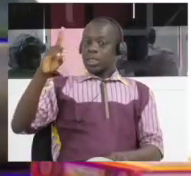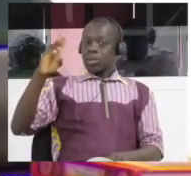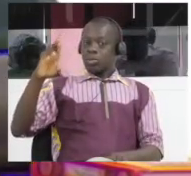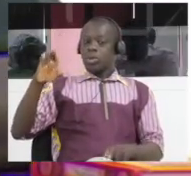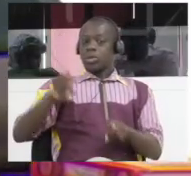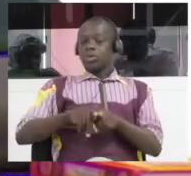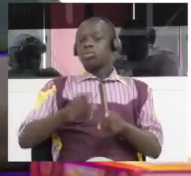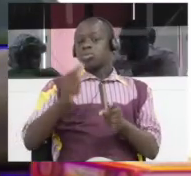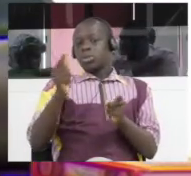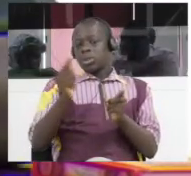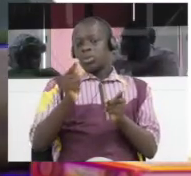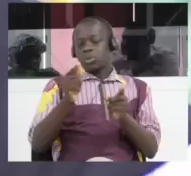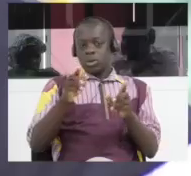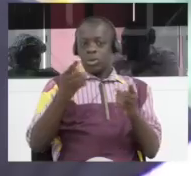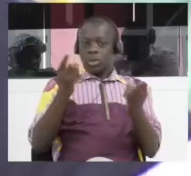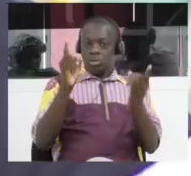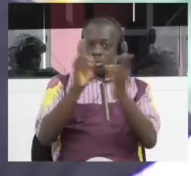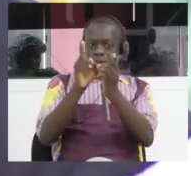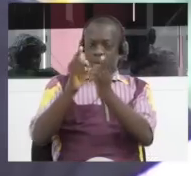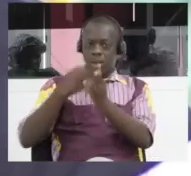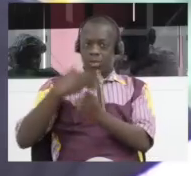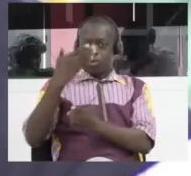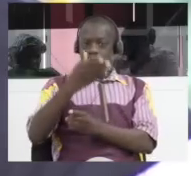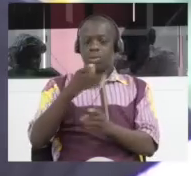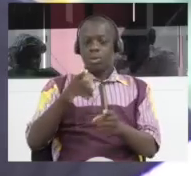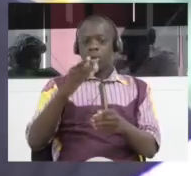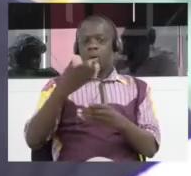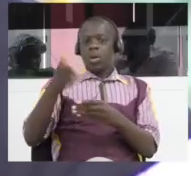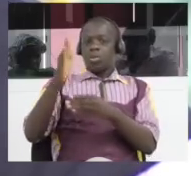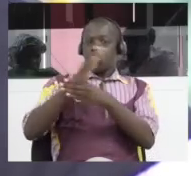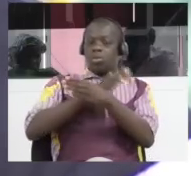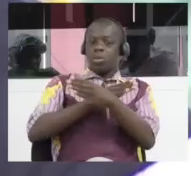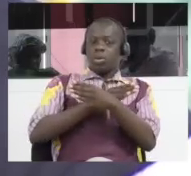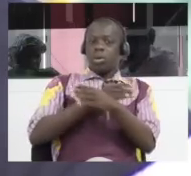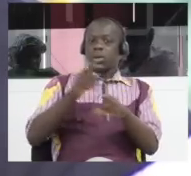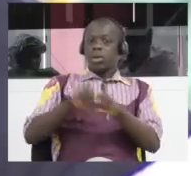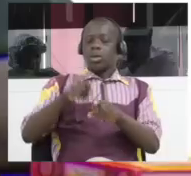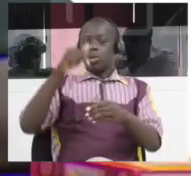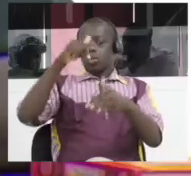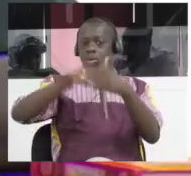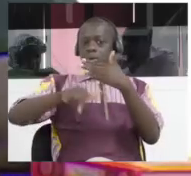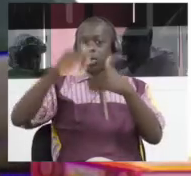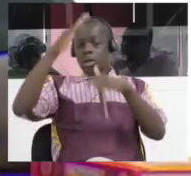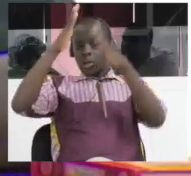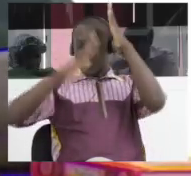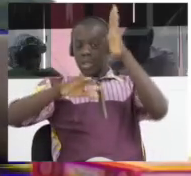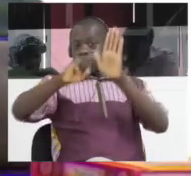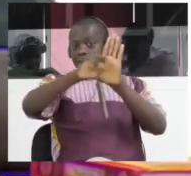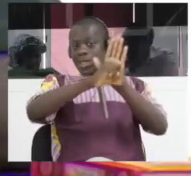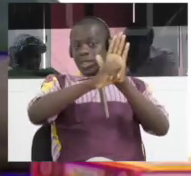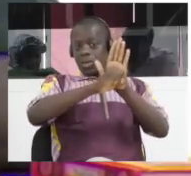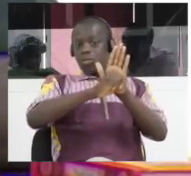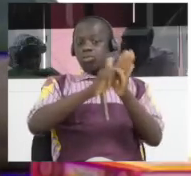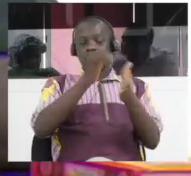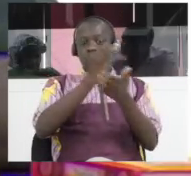gendarmerie, and then the little encounters I had with him was that, well, in our military